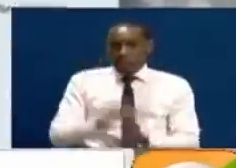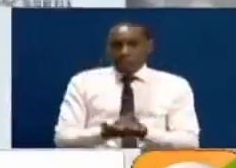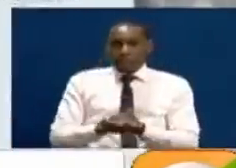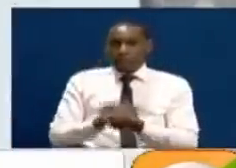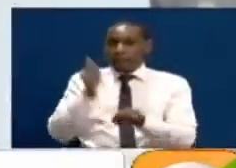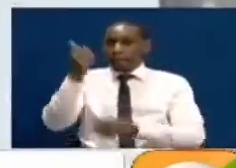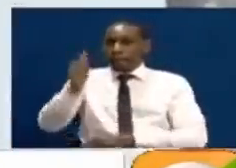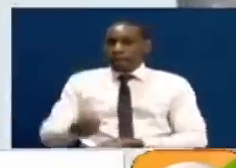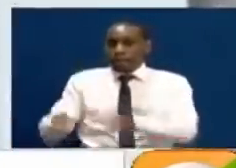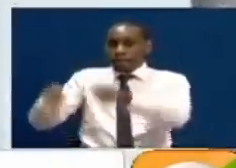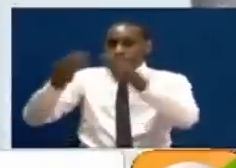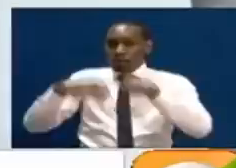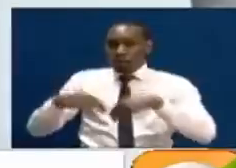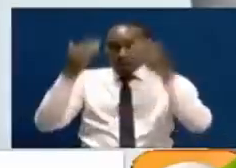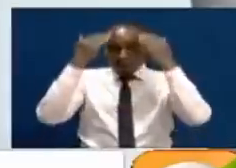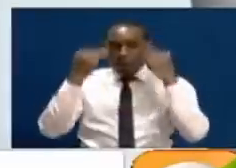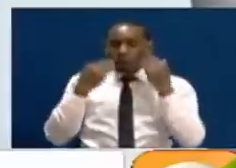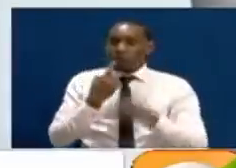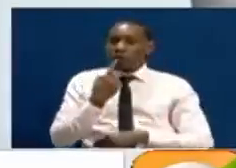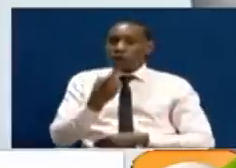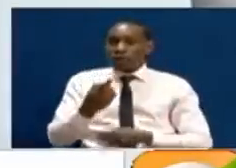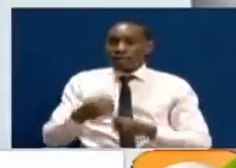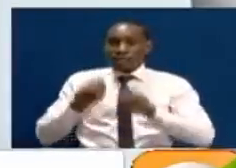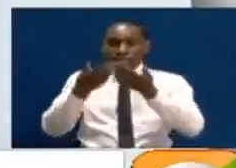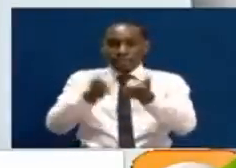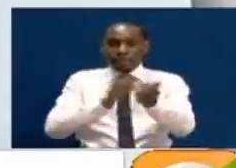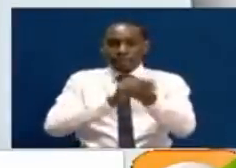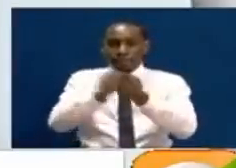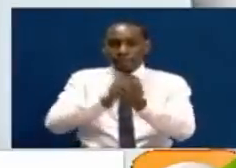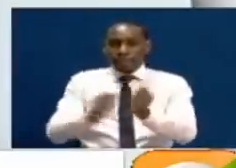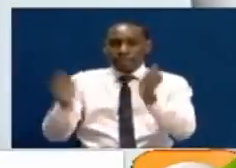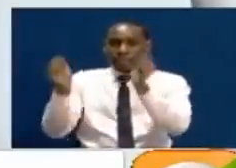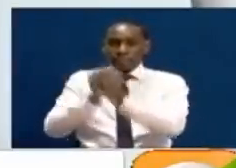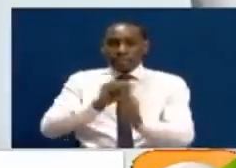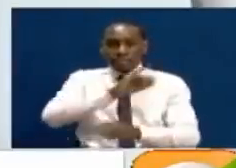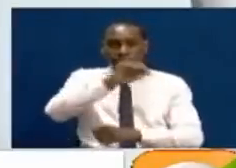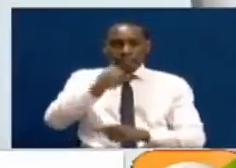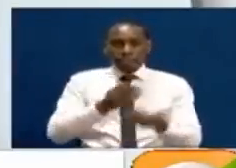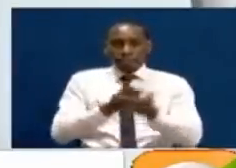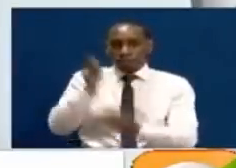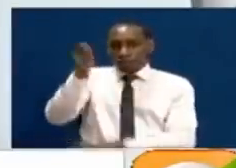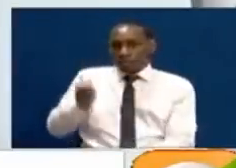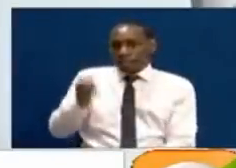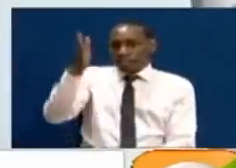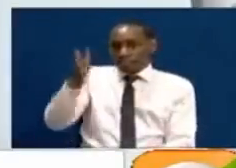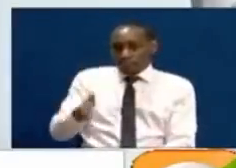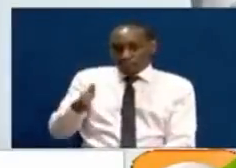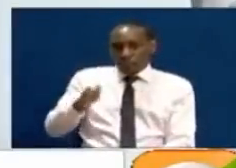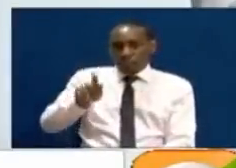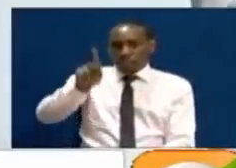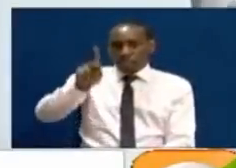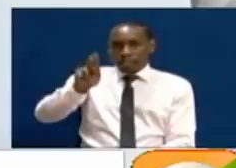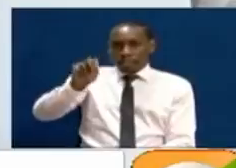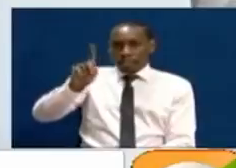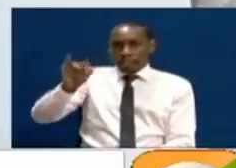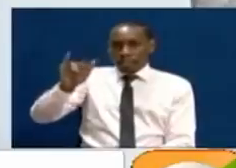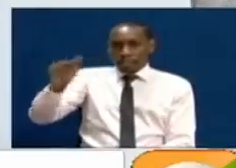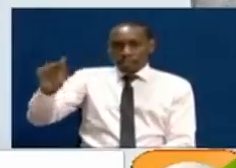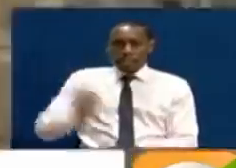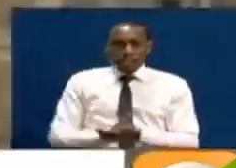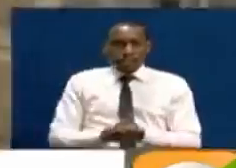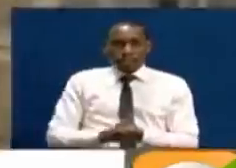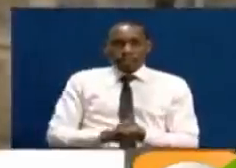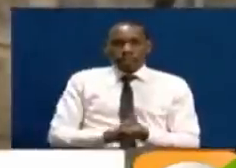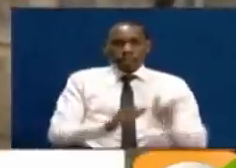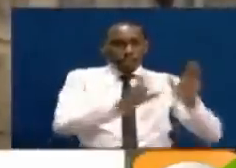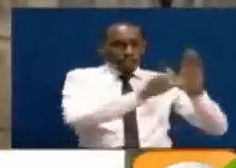been served with a court order issued on Friday 10th January by Senior Principal Magistrate Kennedy Cheriot. His release,